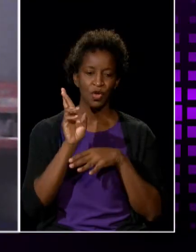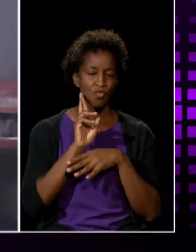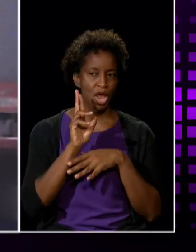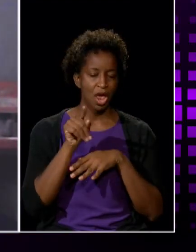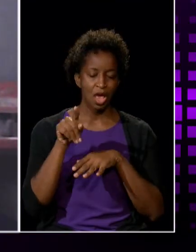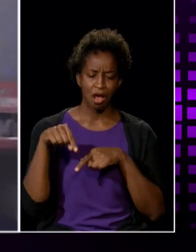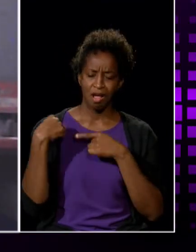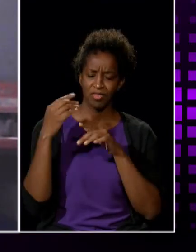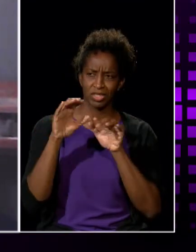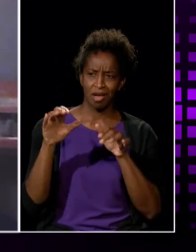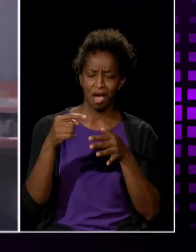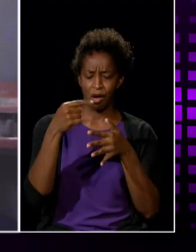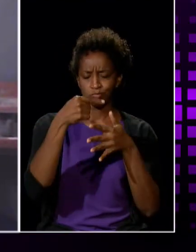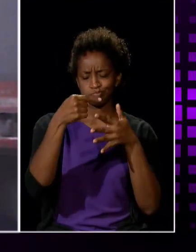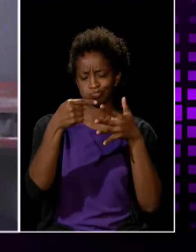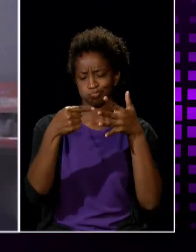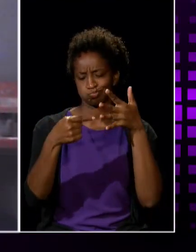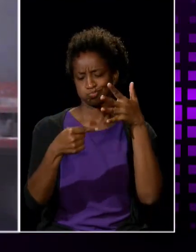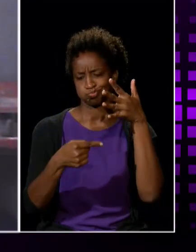your thoughts?